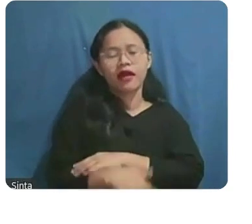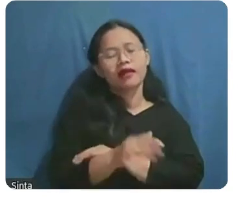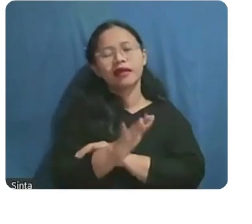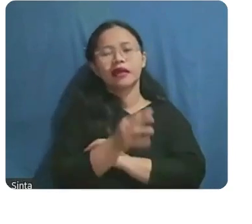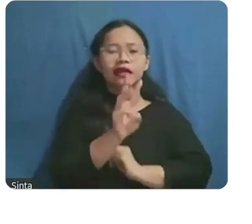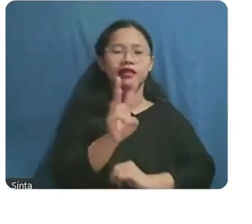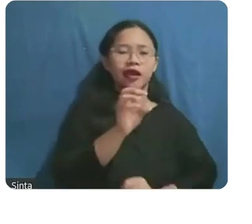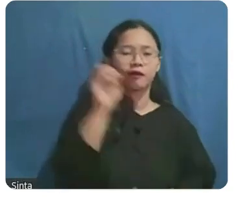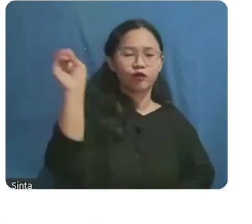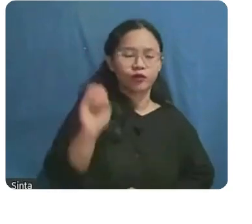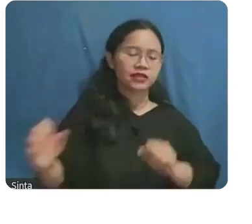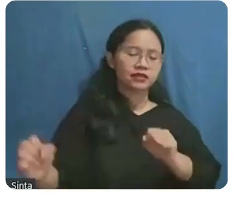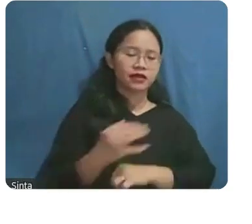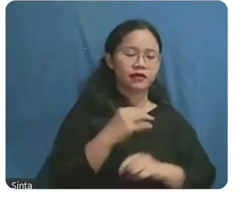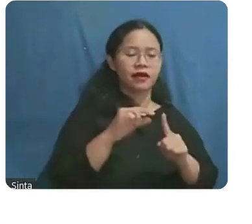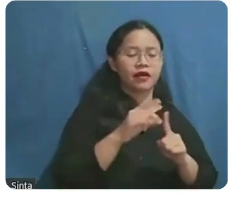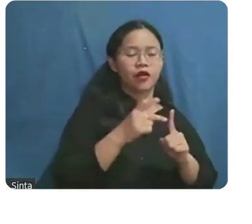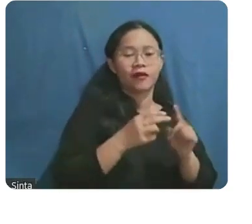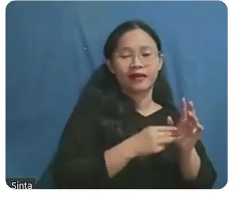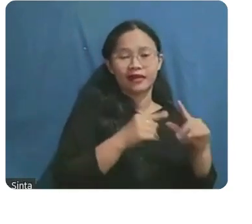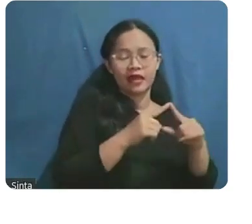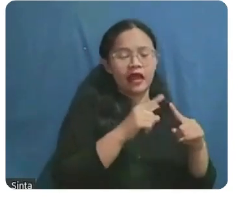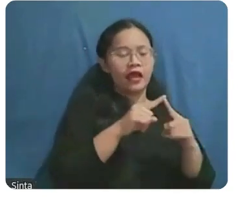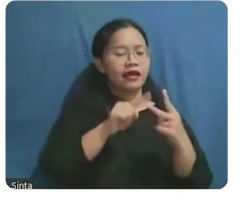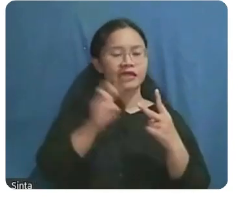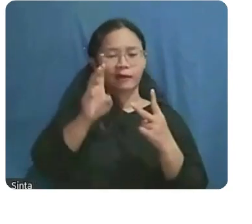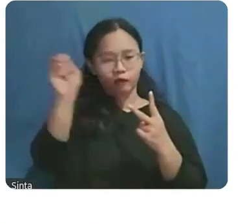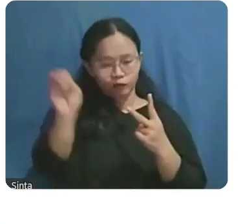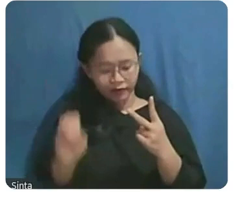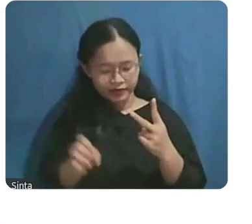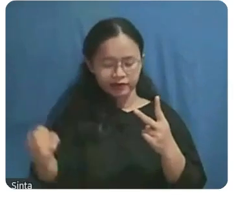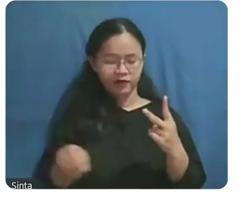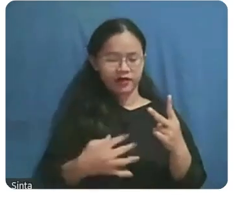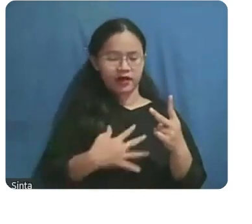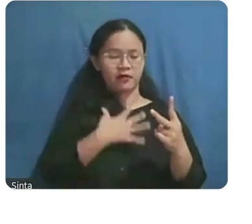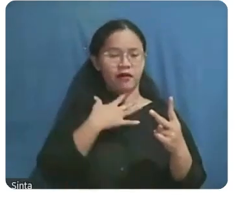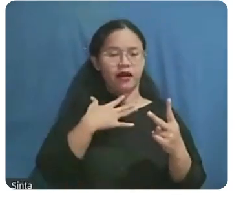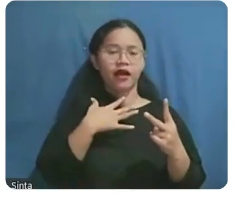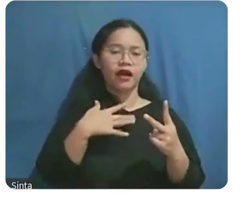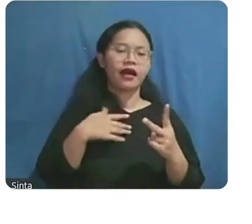28%, lung cancer, 13%, and also tuberculosis is around 12%.